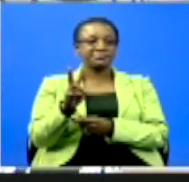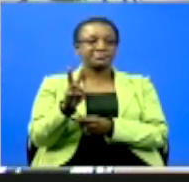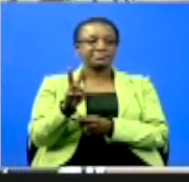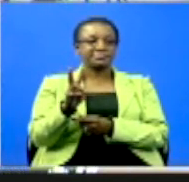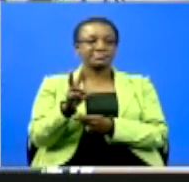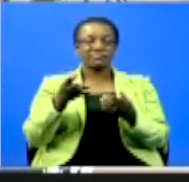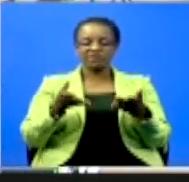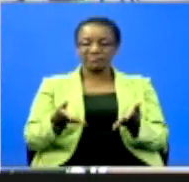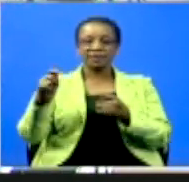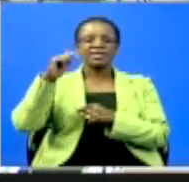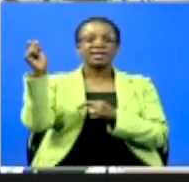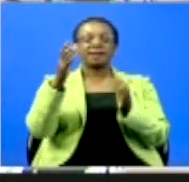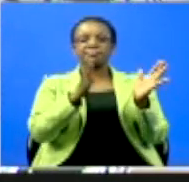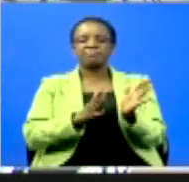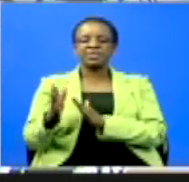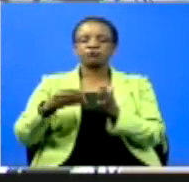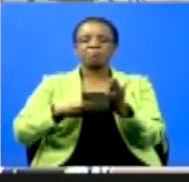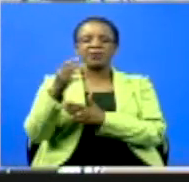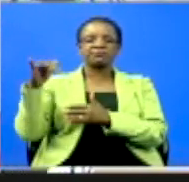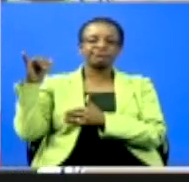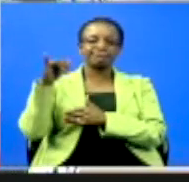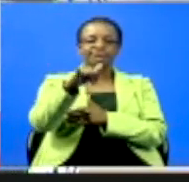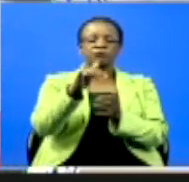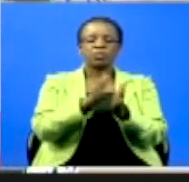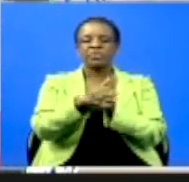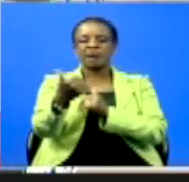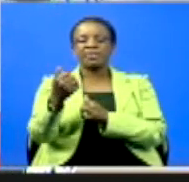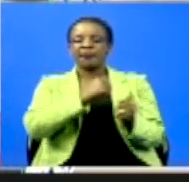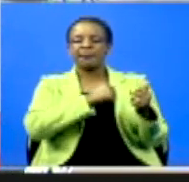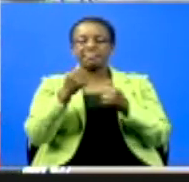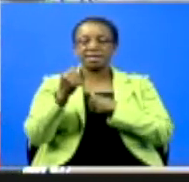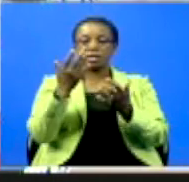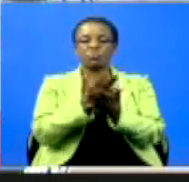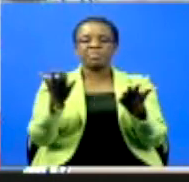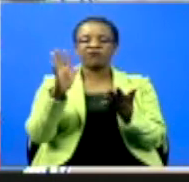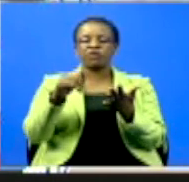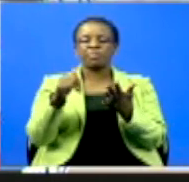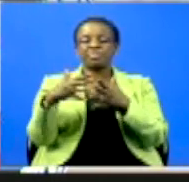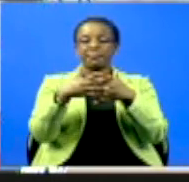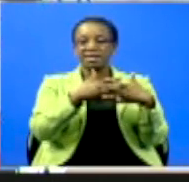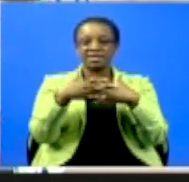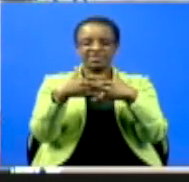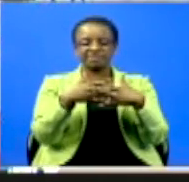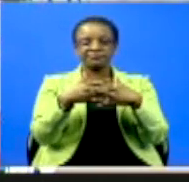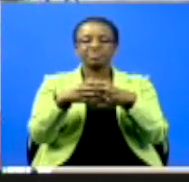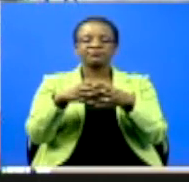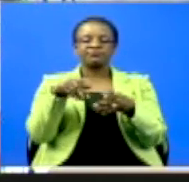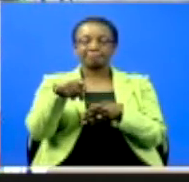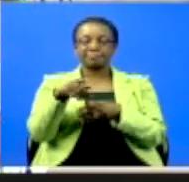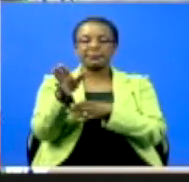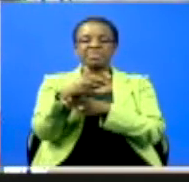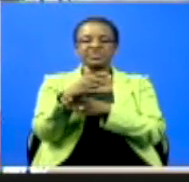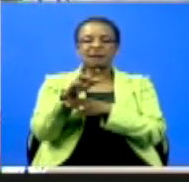Now, Kenya's plans to purchase aircraft and other military equipment from the United States are still on course, according to U.S. Ambassador to Kenya